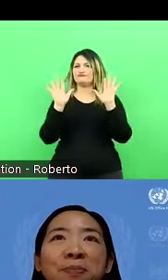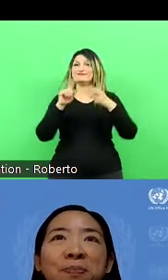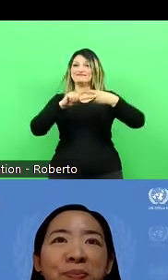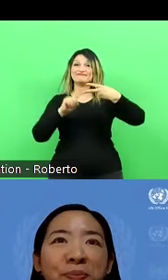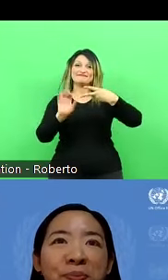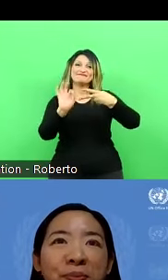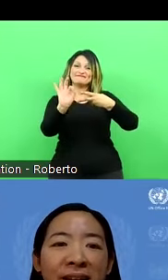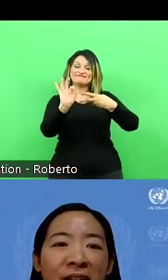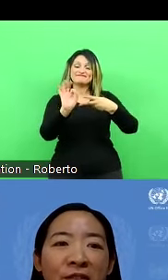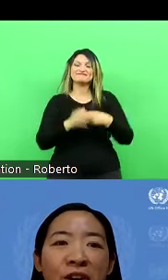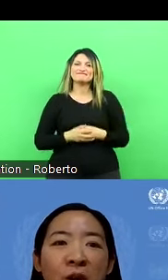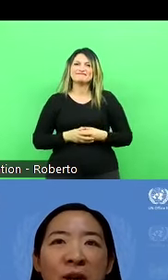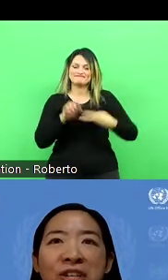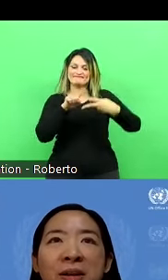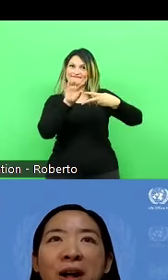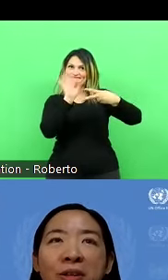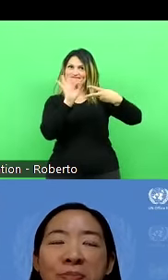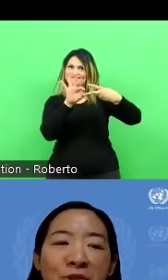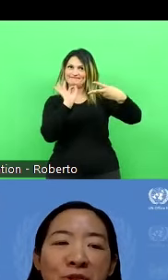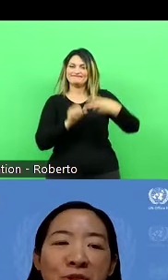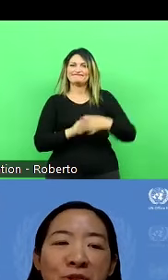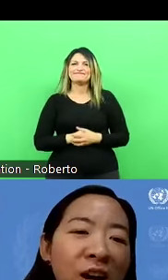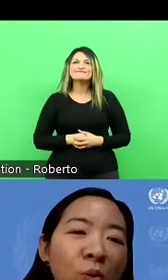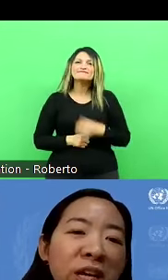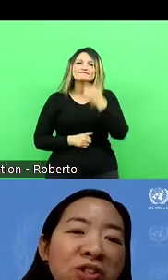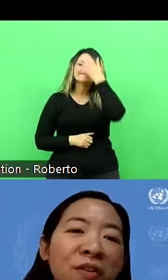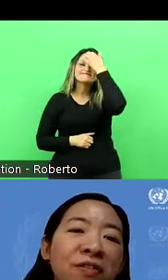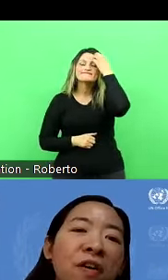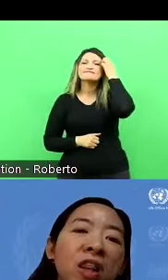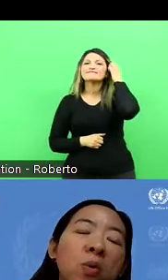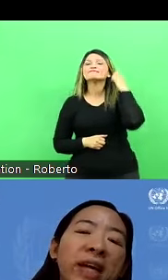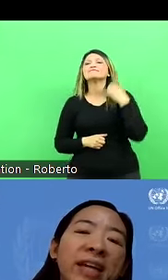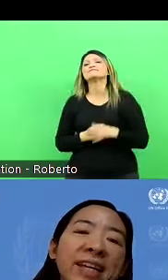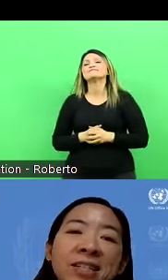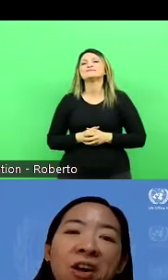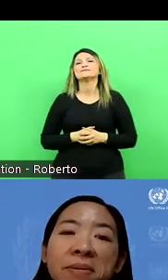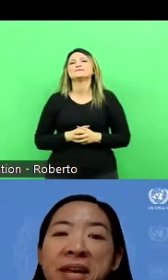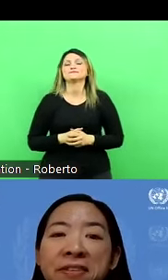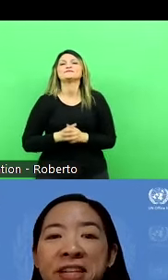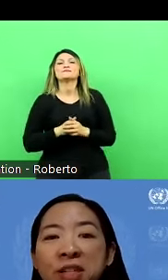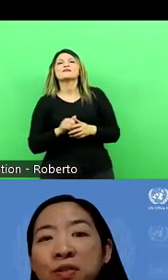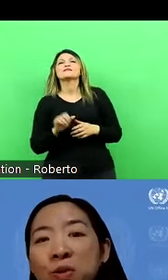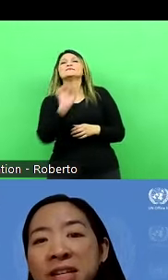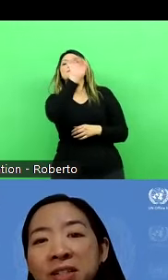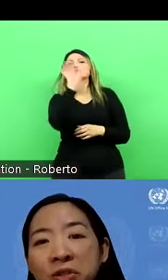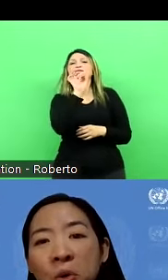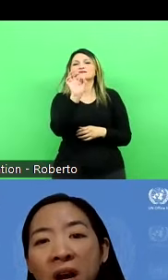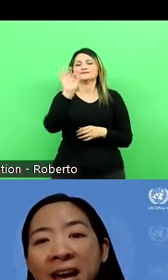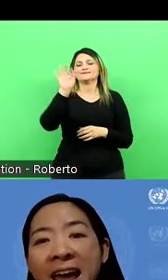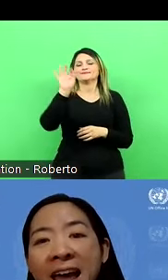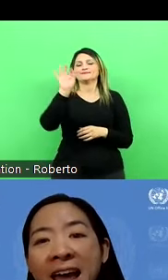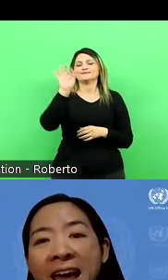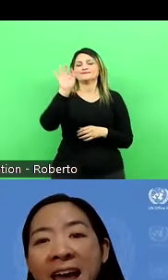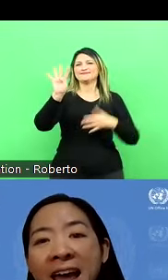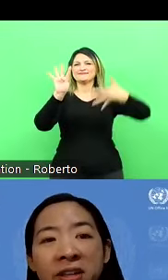now. Fourth question is a multiple choice. Which of the following is not a benefit of using the